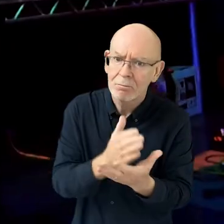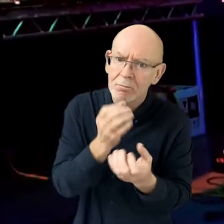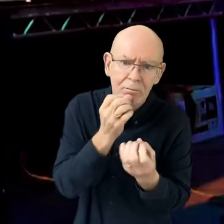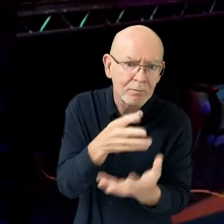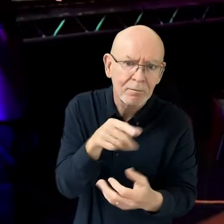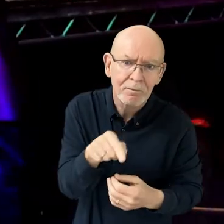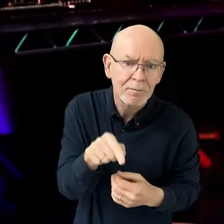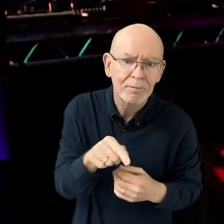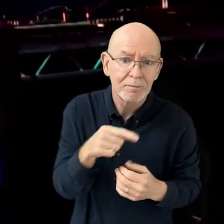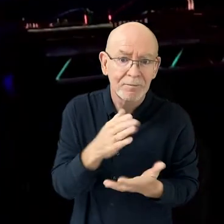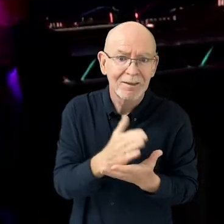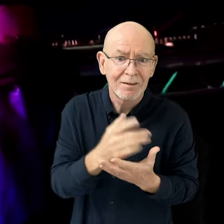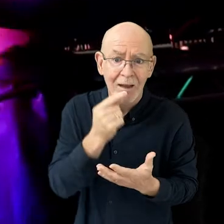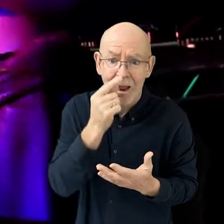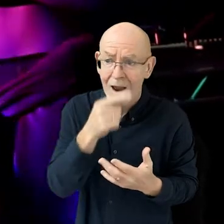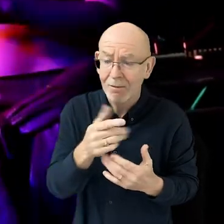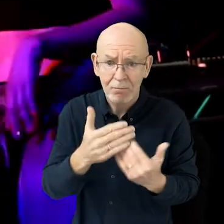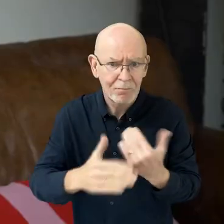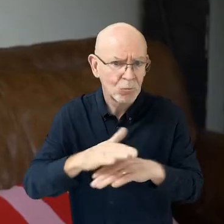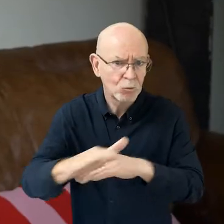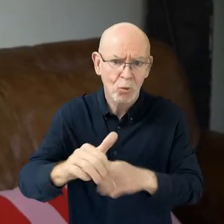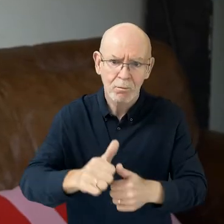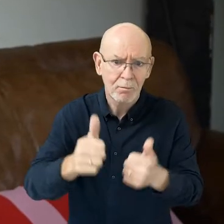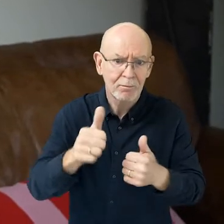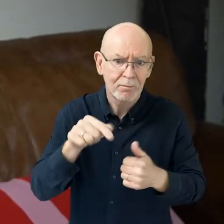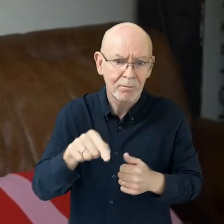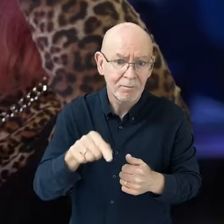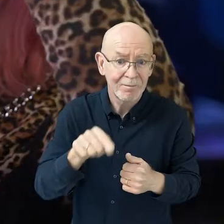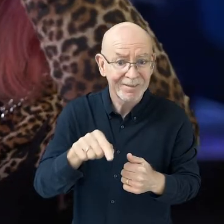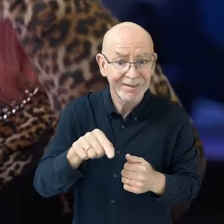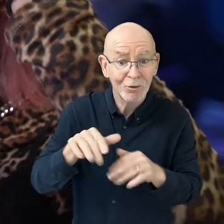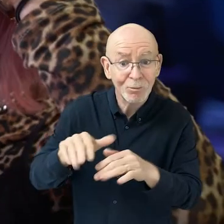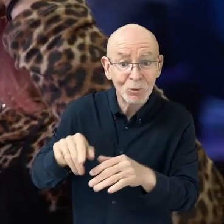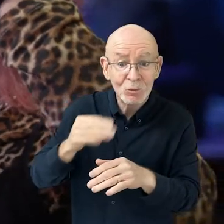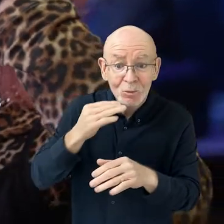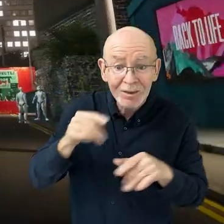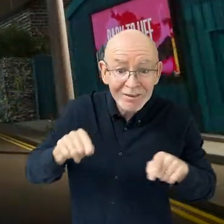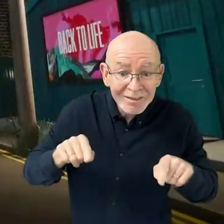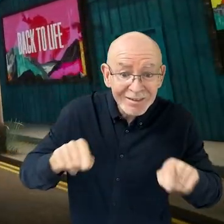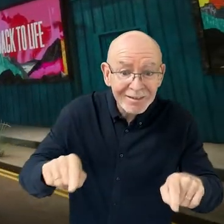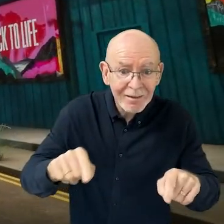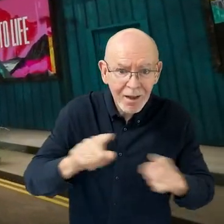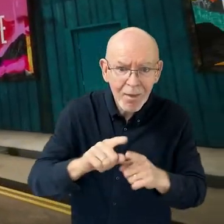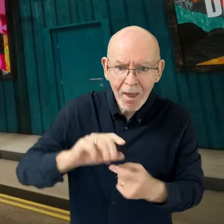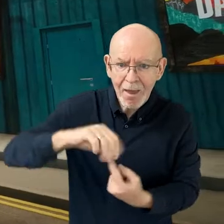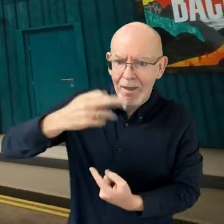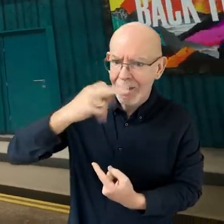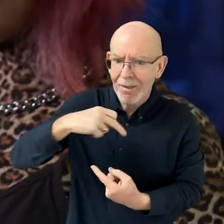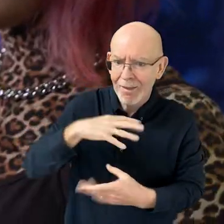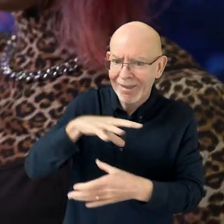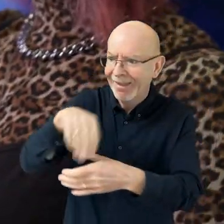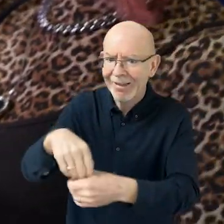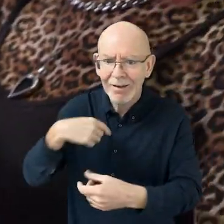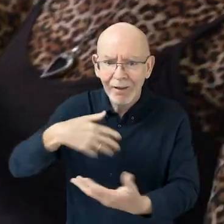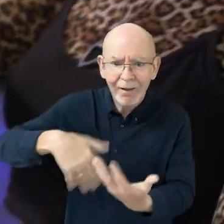and it's fascinating. I think it could go a really long way. An audience can come into that digital twin as an avatar and meet